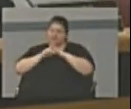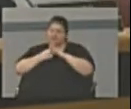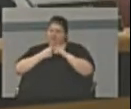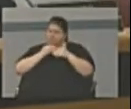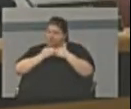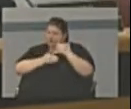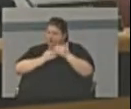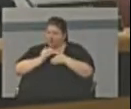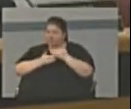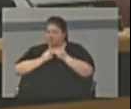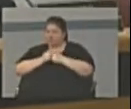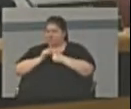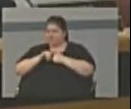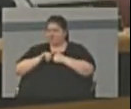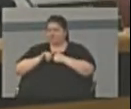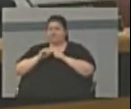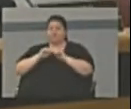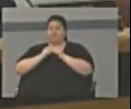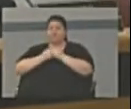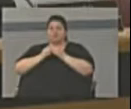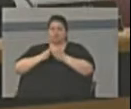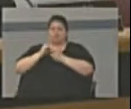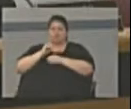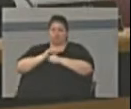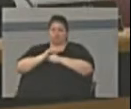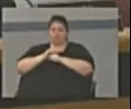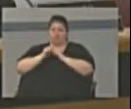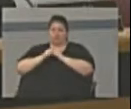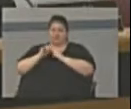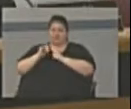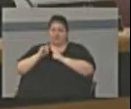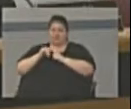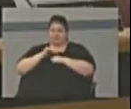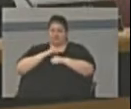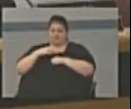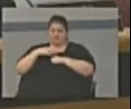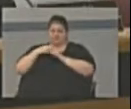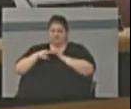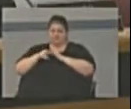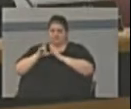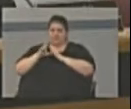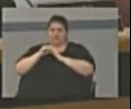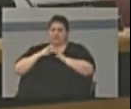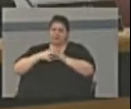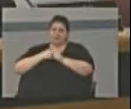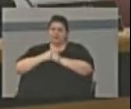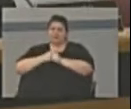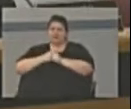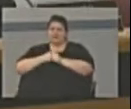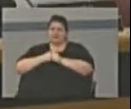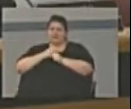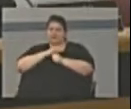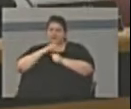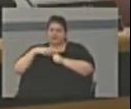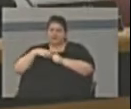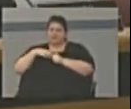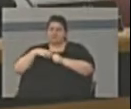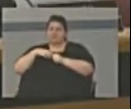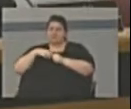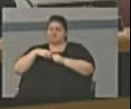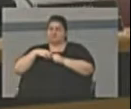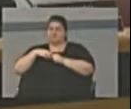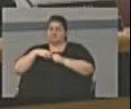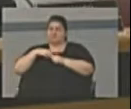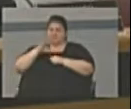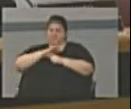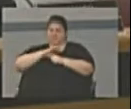will, the administration will work with the City Council to review and update our citizens advisory committees and commissions if needed. And our police